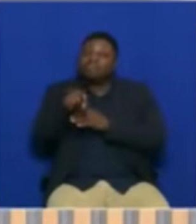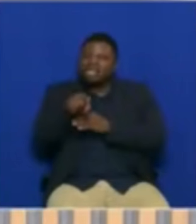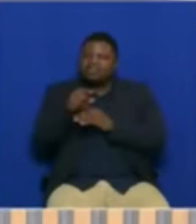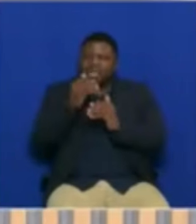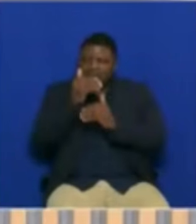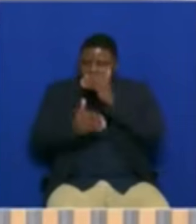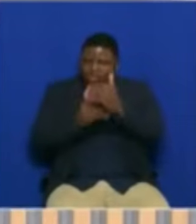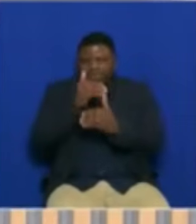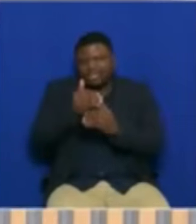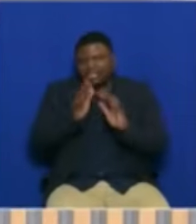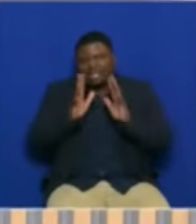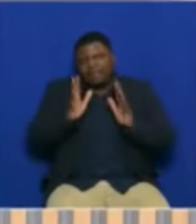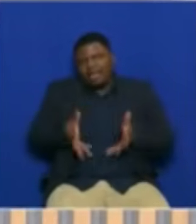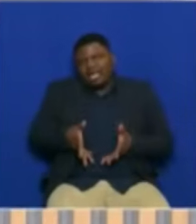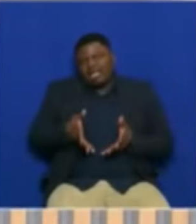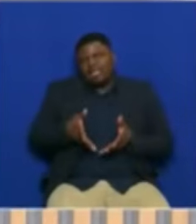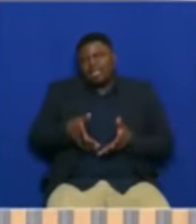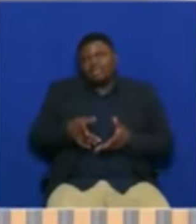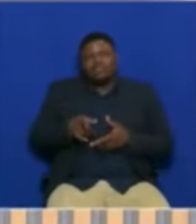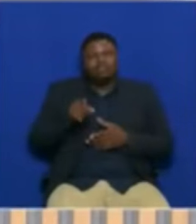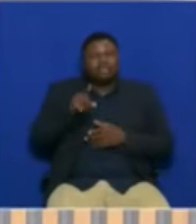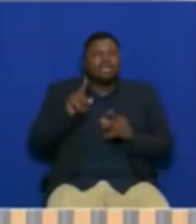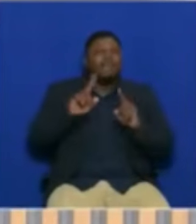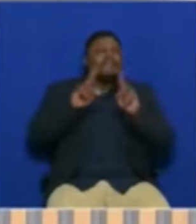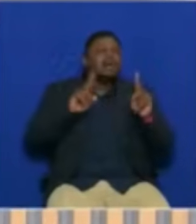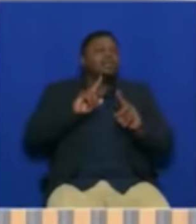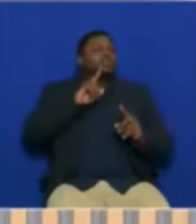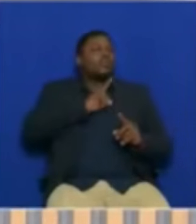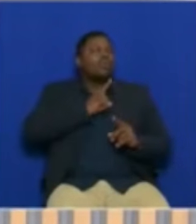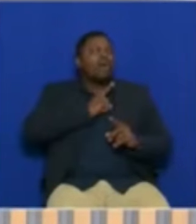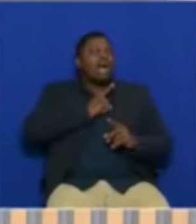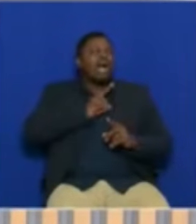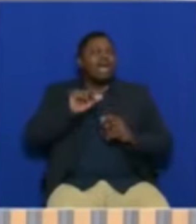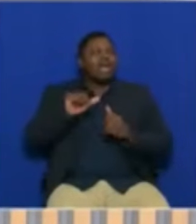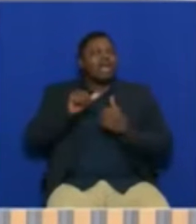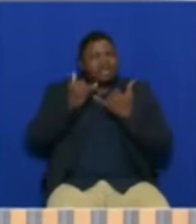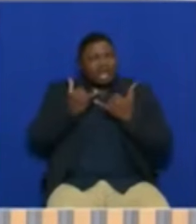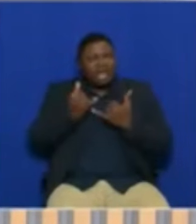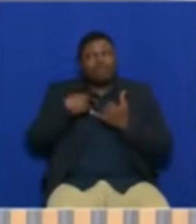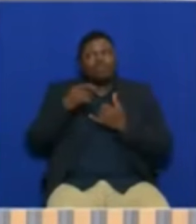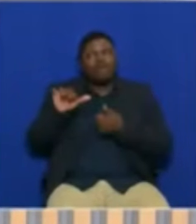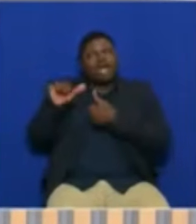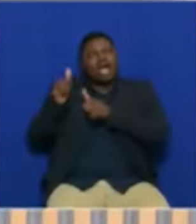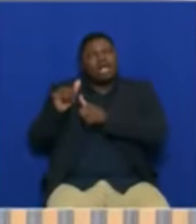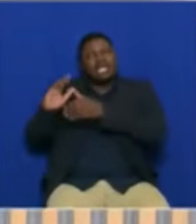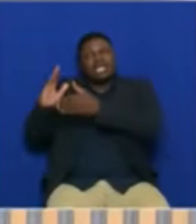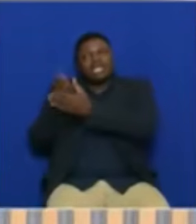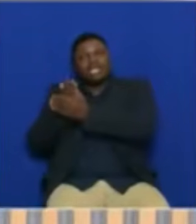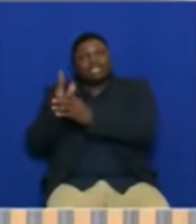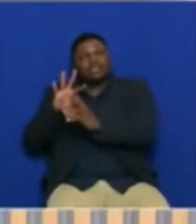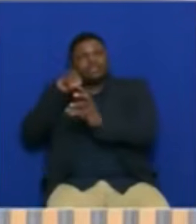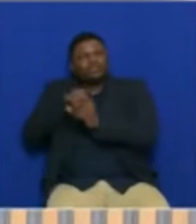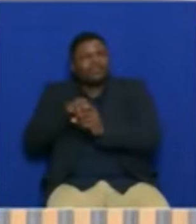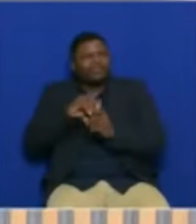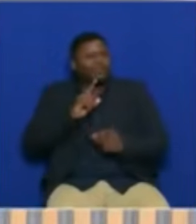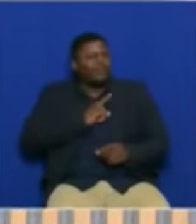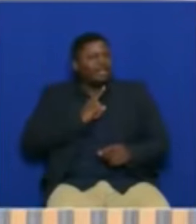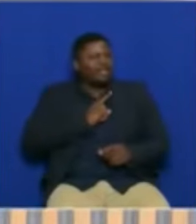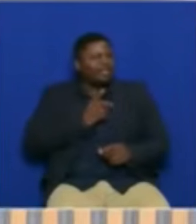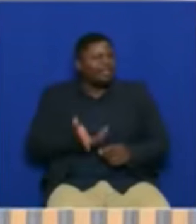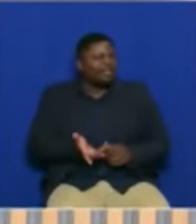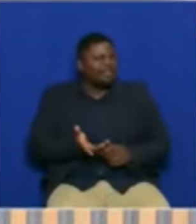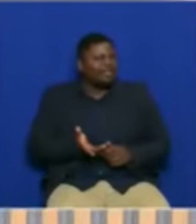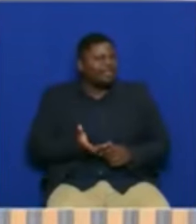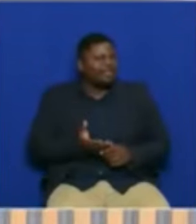Why are you introducing other cases that under this bail condition? yes, Yes,